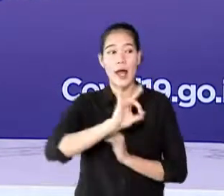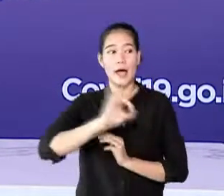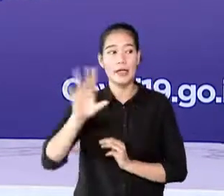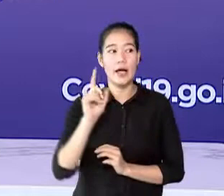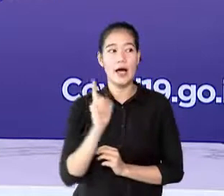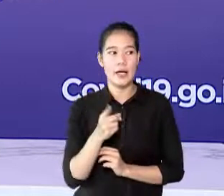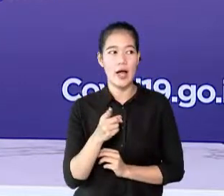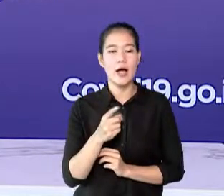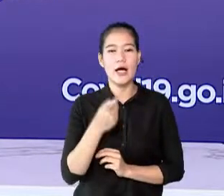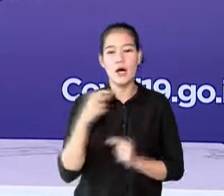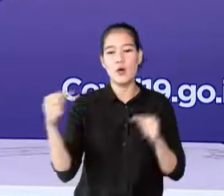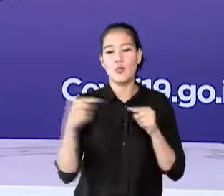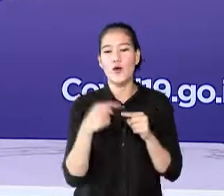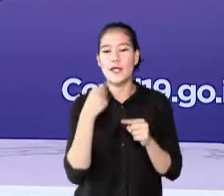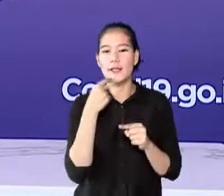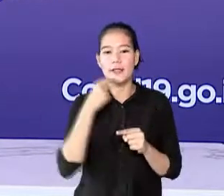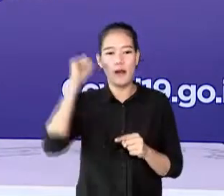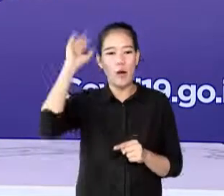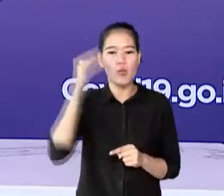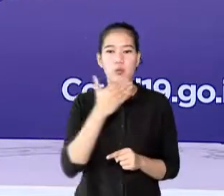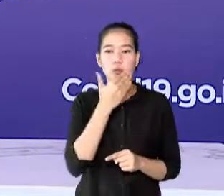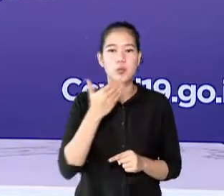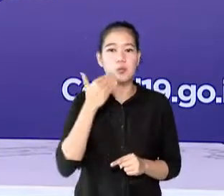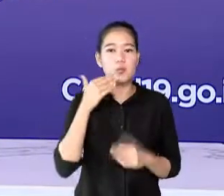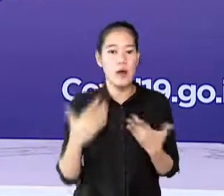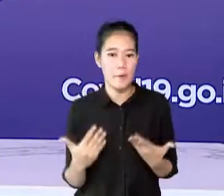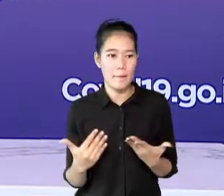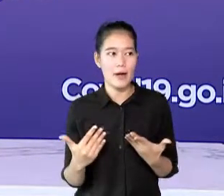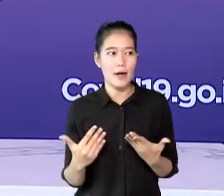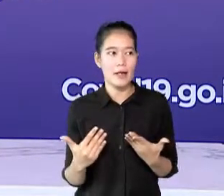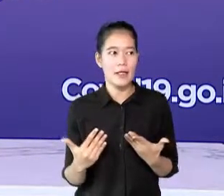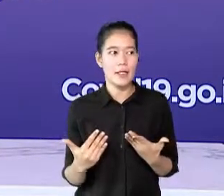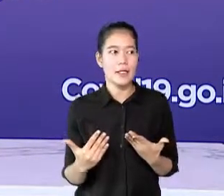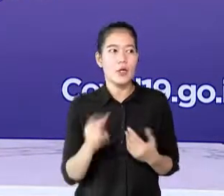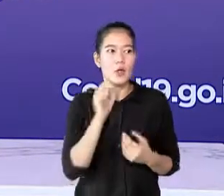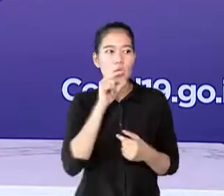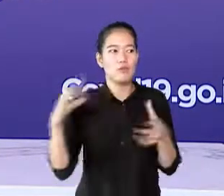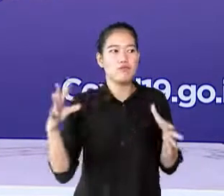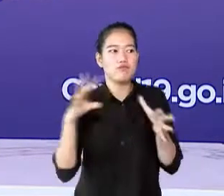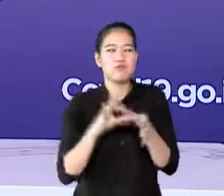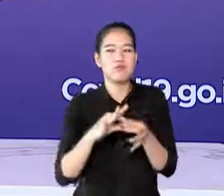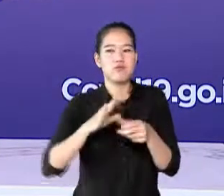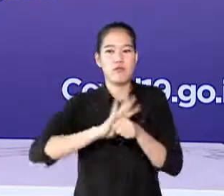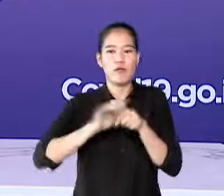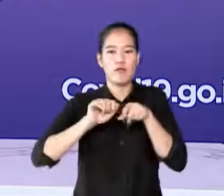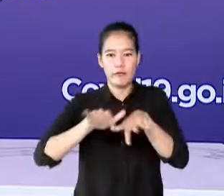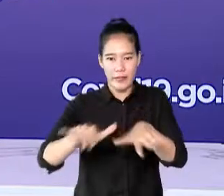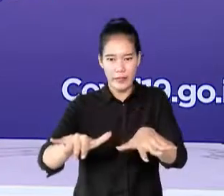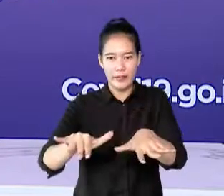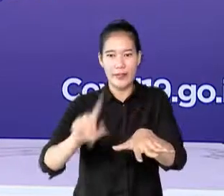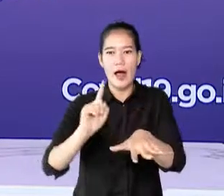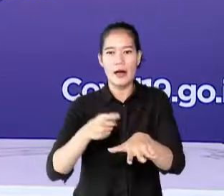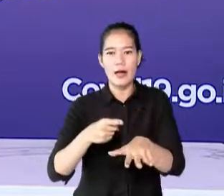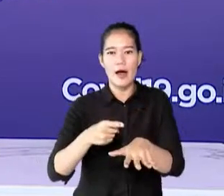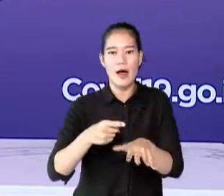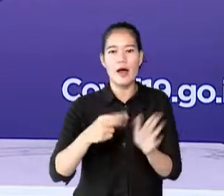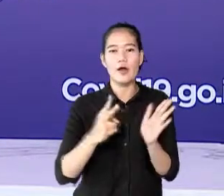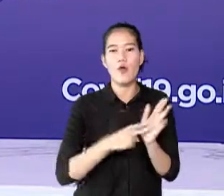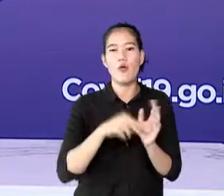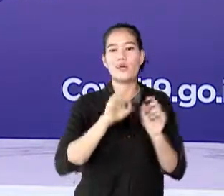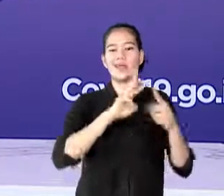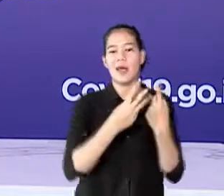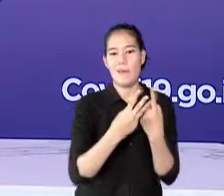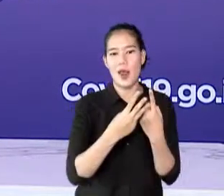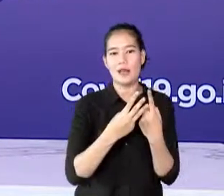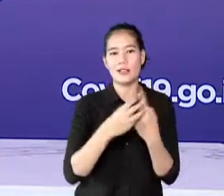pertaining to Idul Fitri is the circular of the head of the COVID-19 Handling Task Force, number